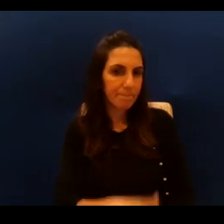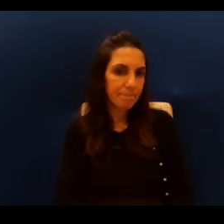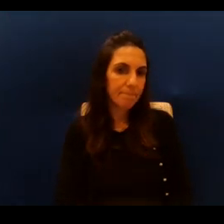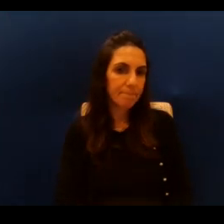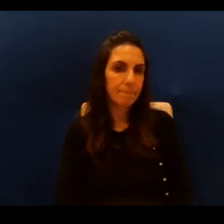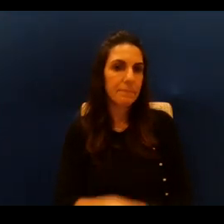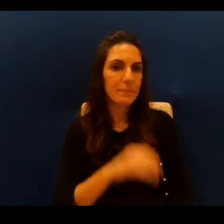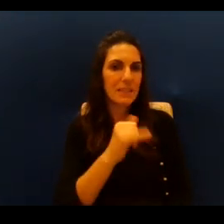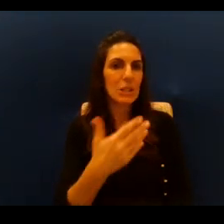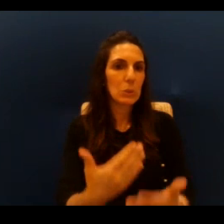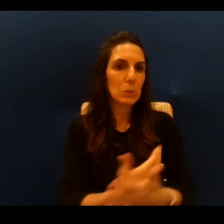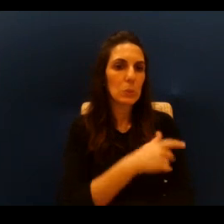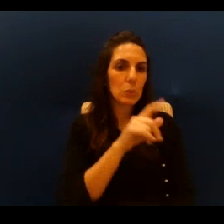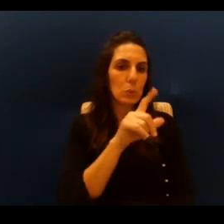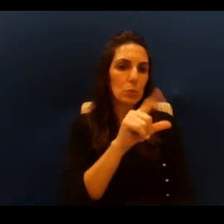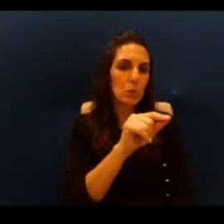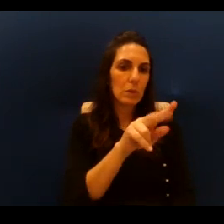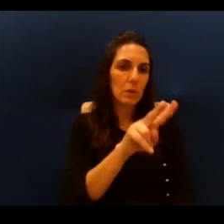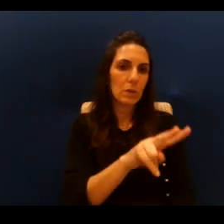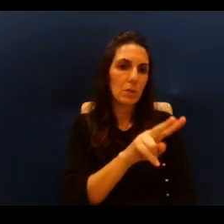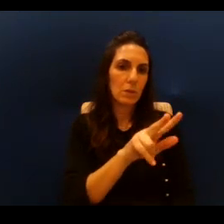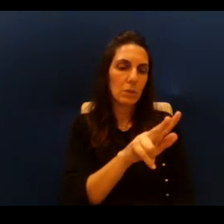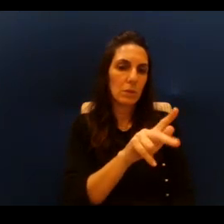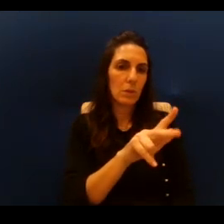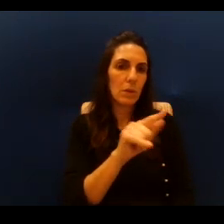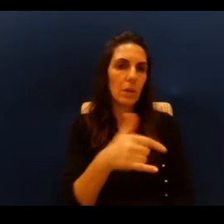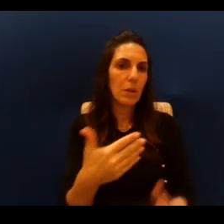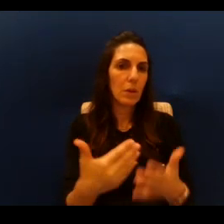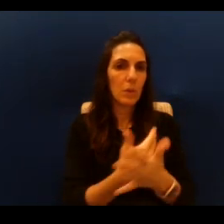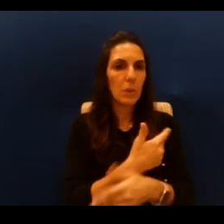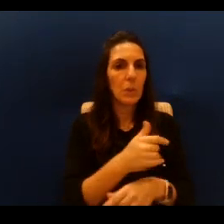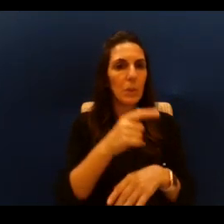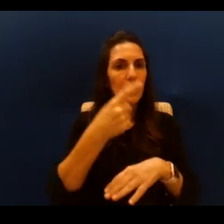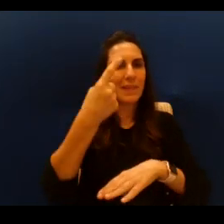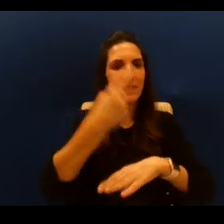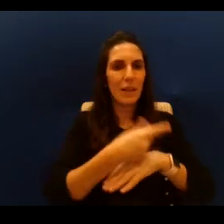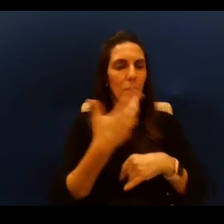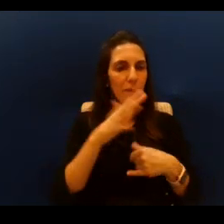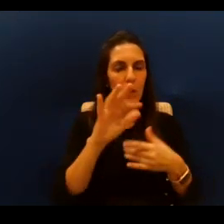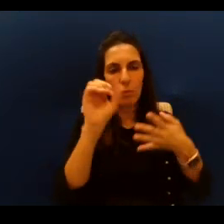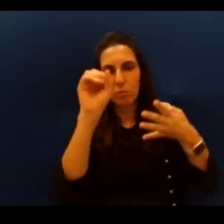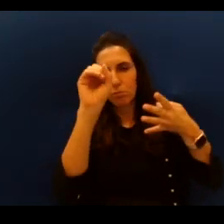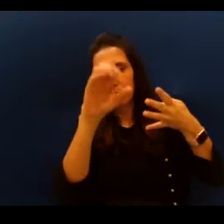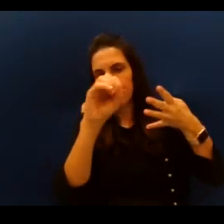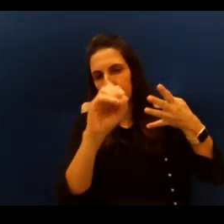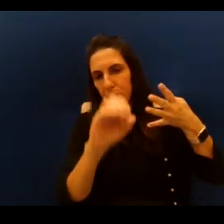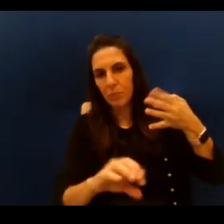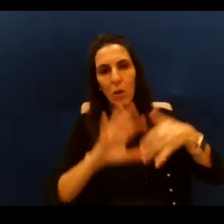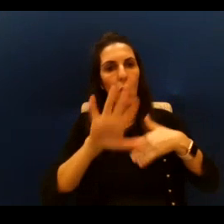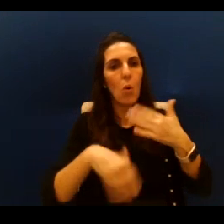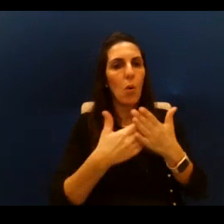new 2023 CRA Board Meeting Dates. We've listed all potential